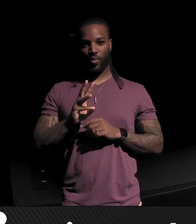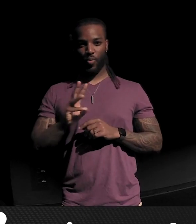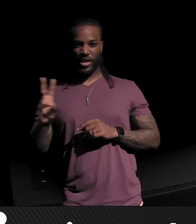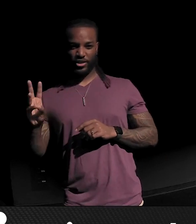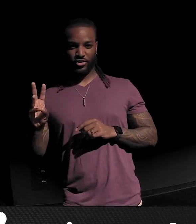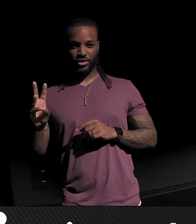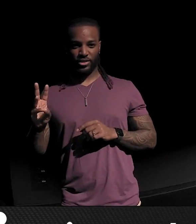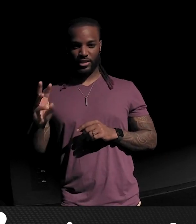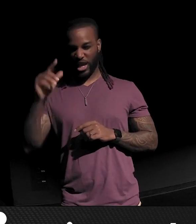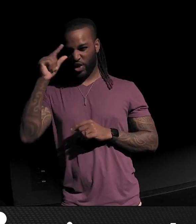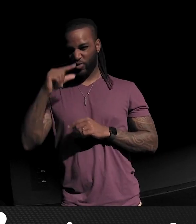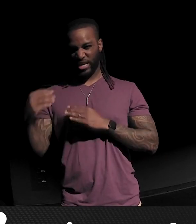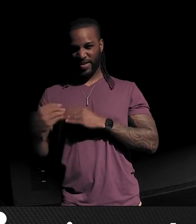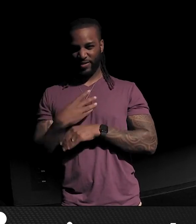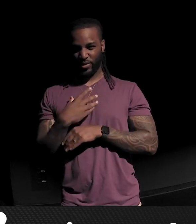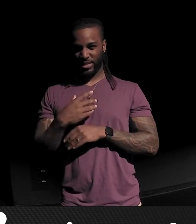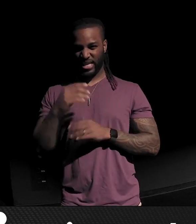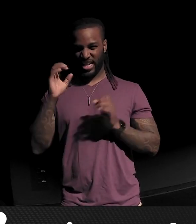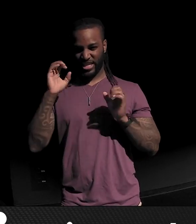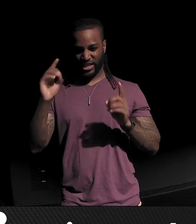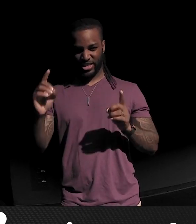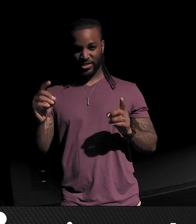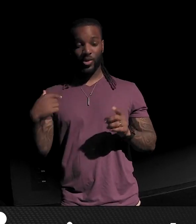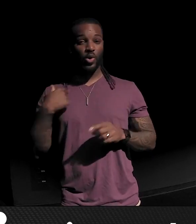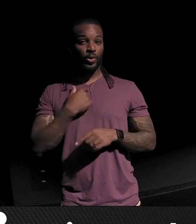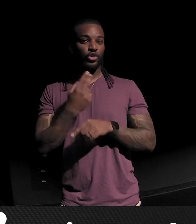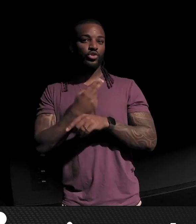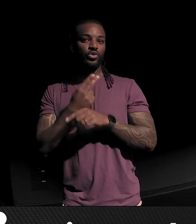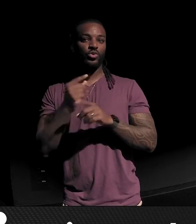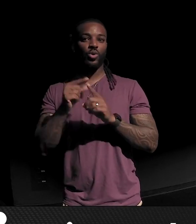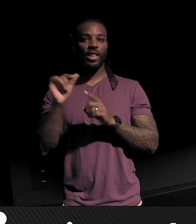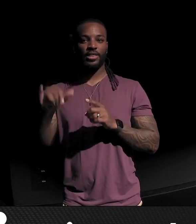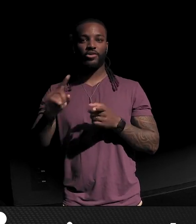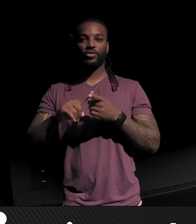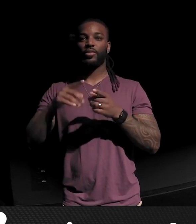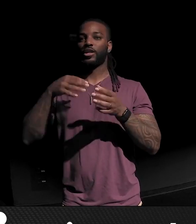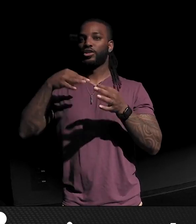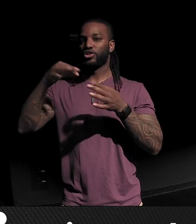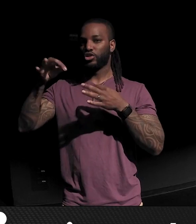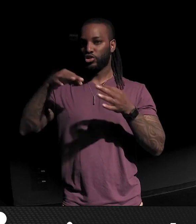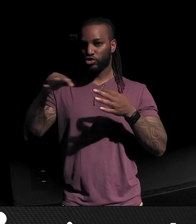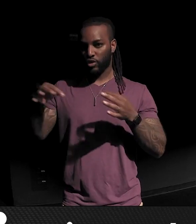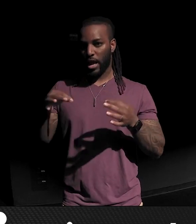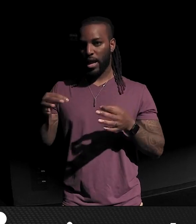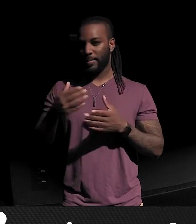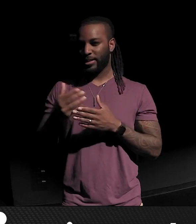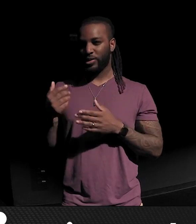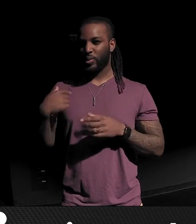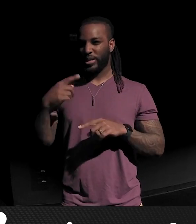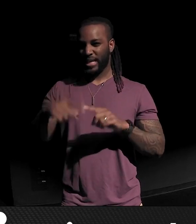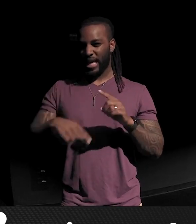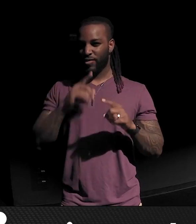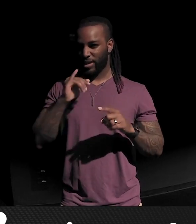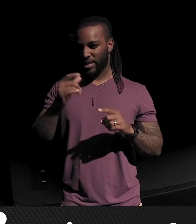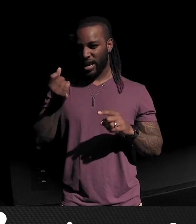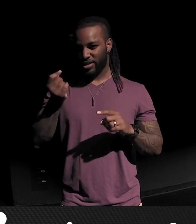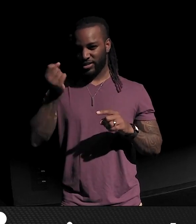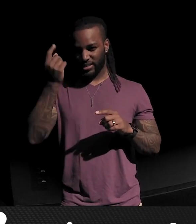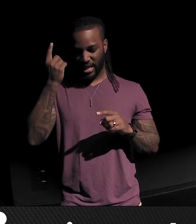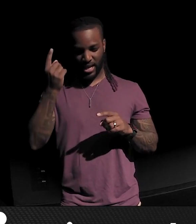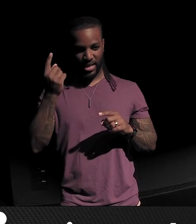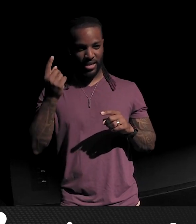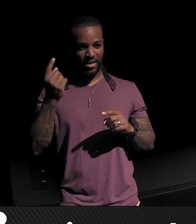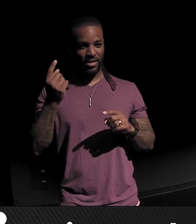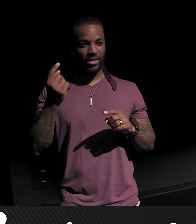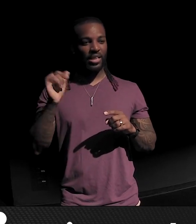influenced kind of education. And so we use words like that to describe what we can't quite get our mind around. In Hebraic thought,